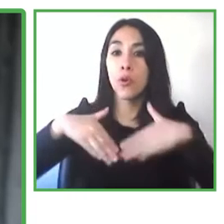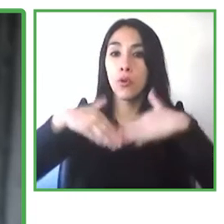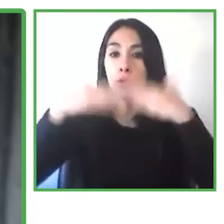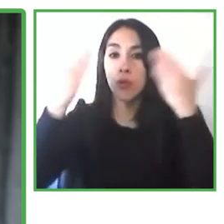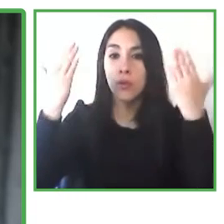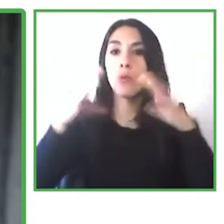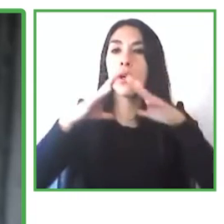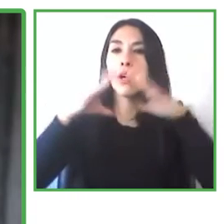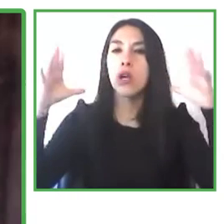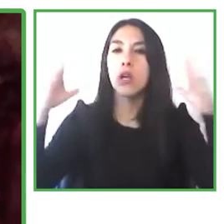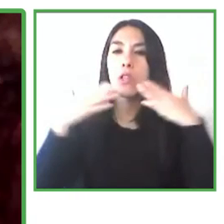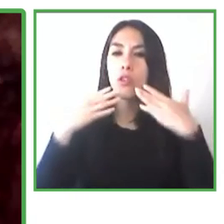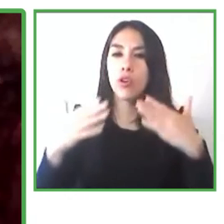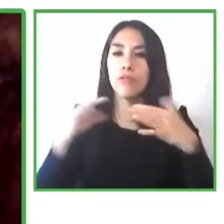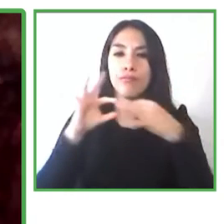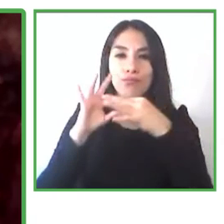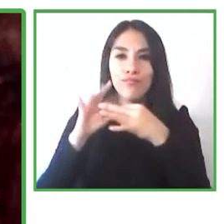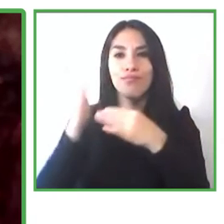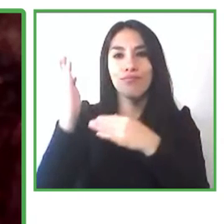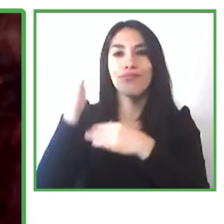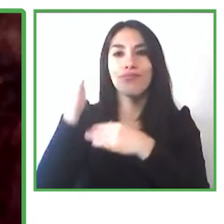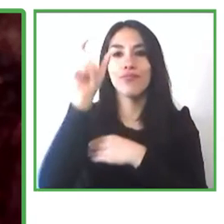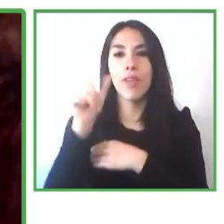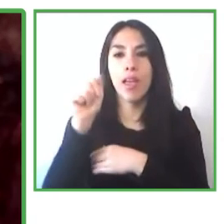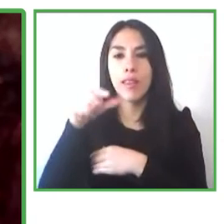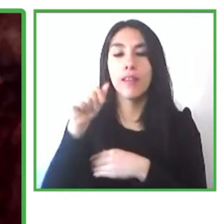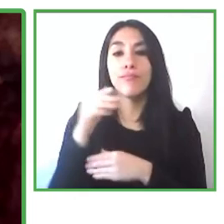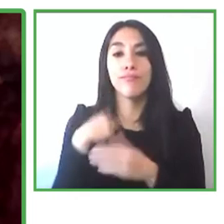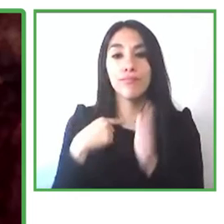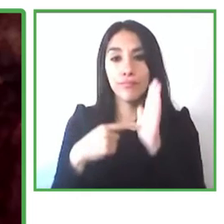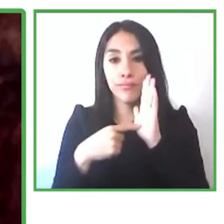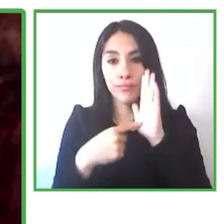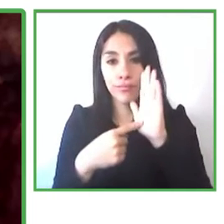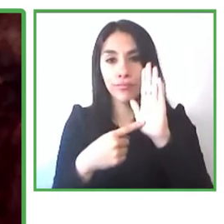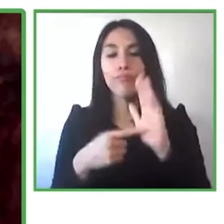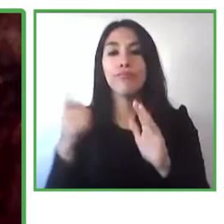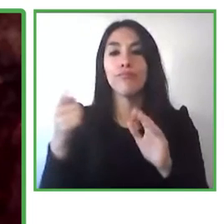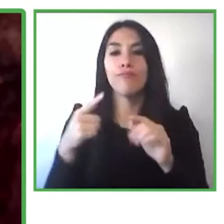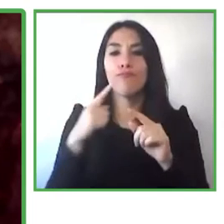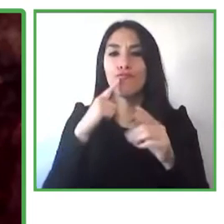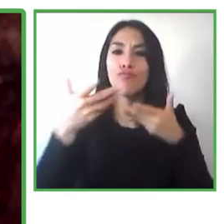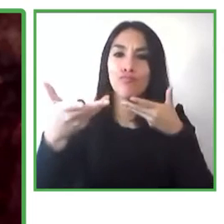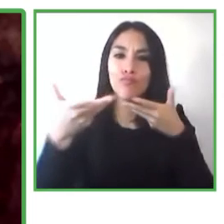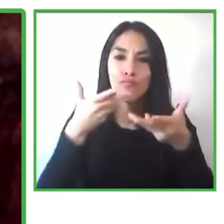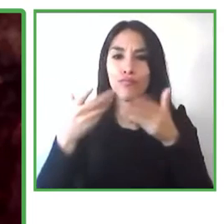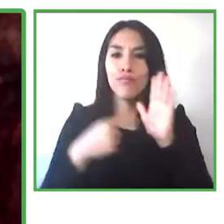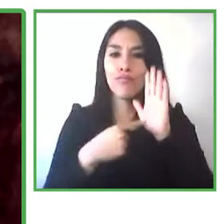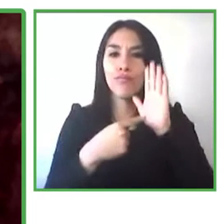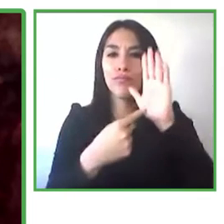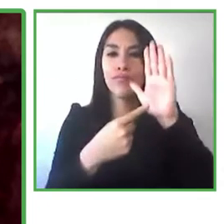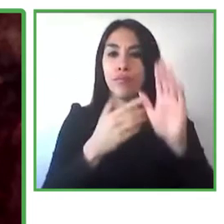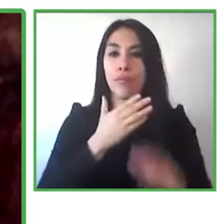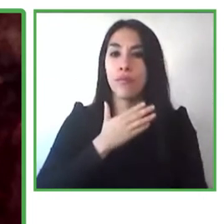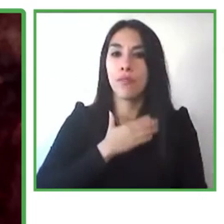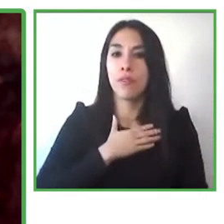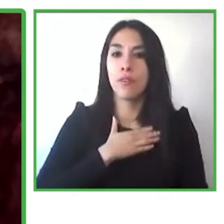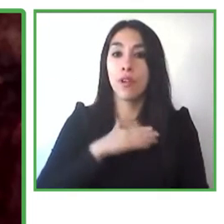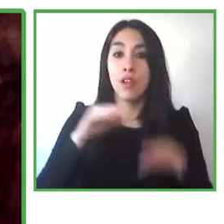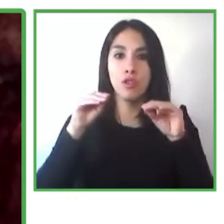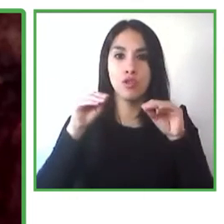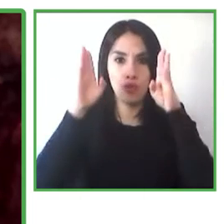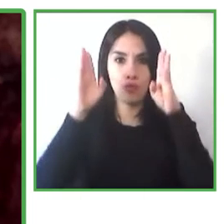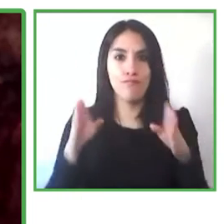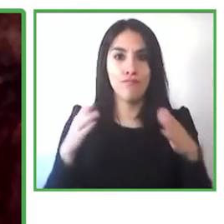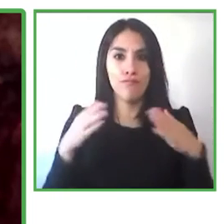Good morning. Thank you very much, Anna, for the presentation. And I want to start by presenting my mentor, the person that has inspired me